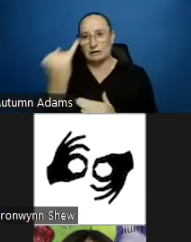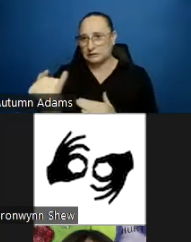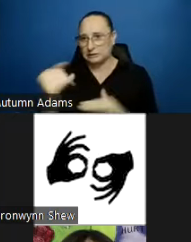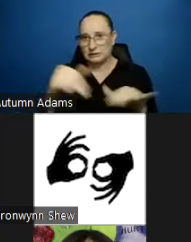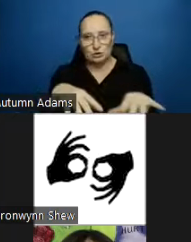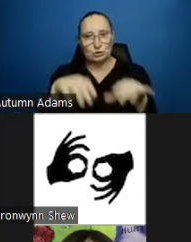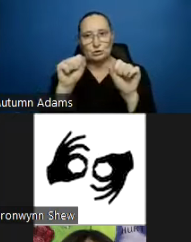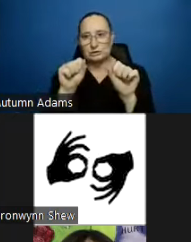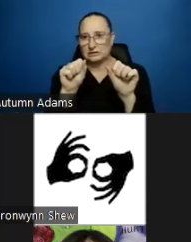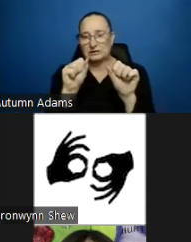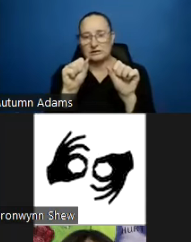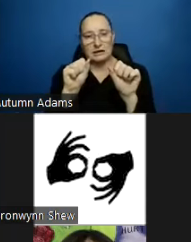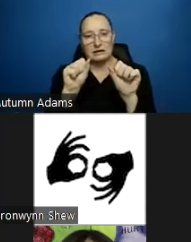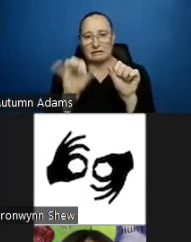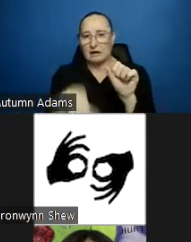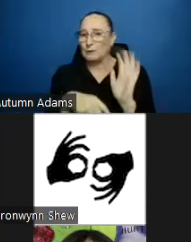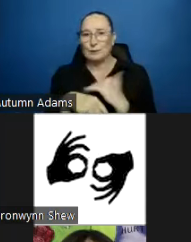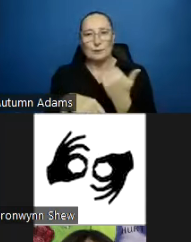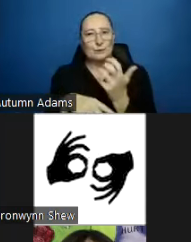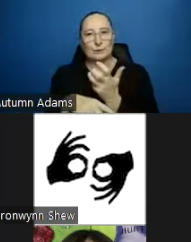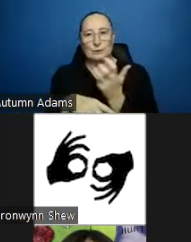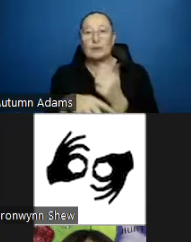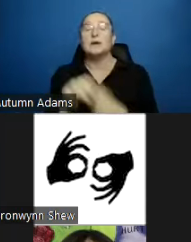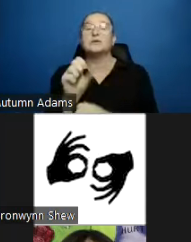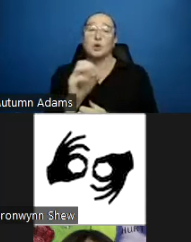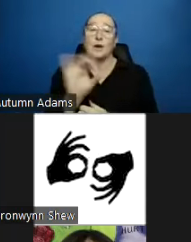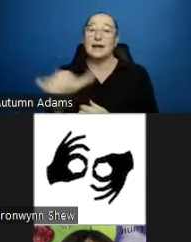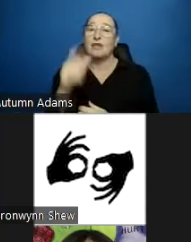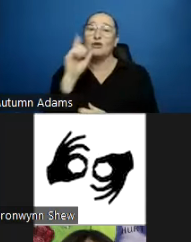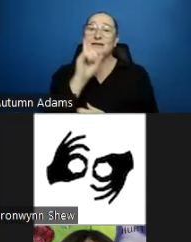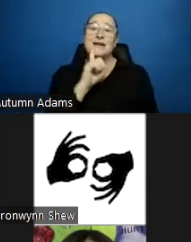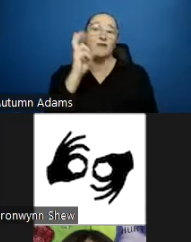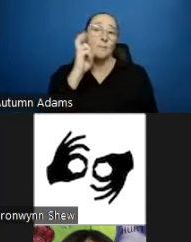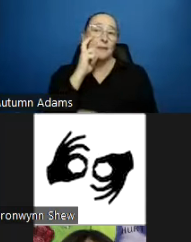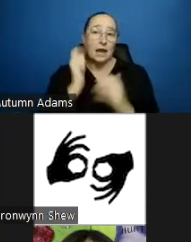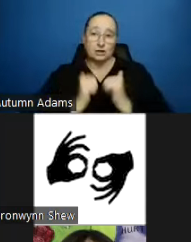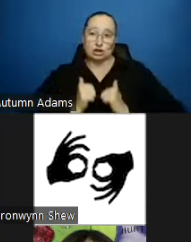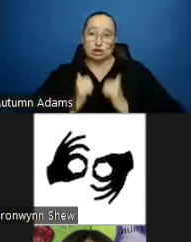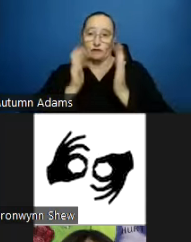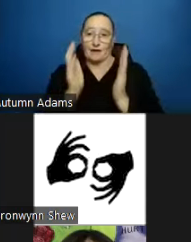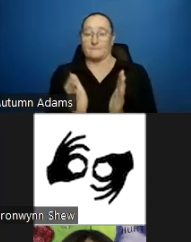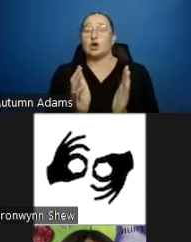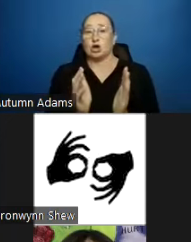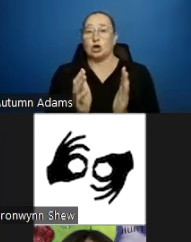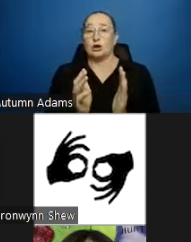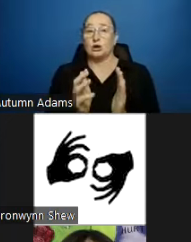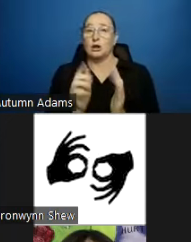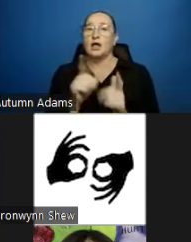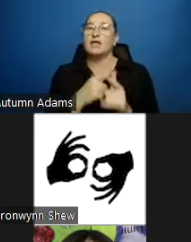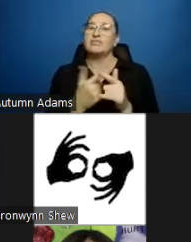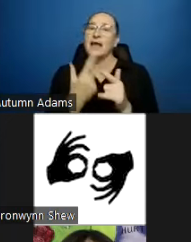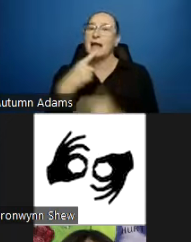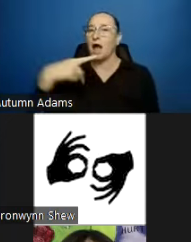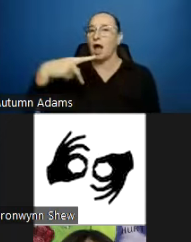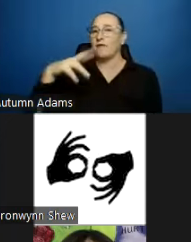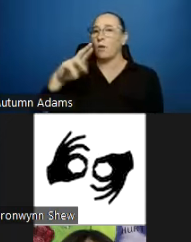route. Another option is a deaf-blind survivor. They have protactile interpreters,